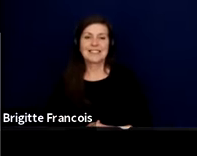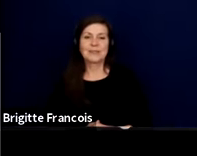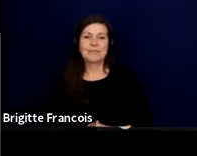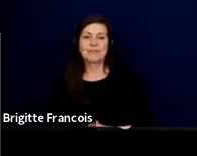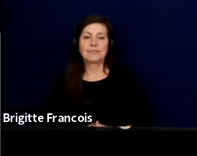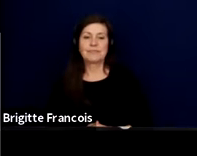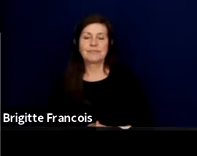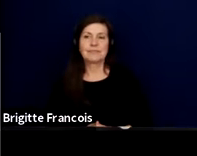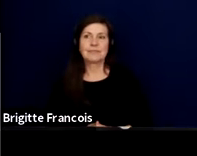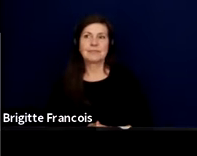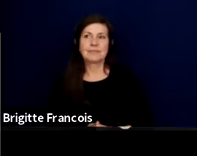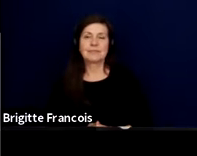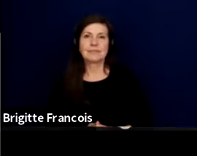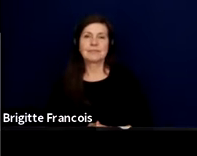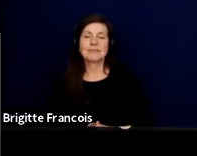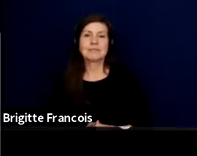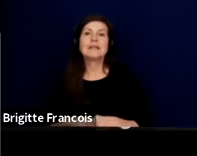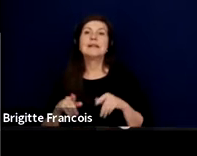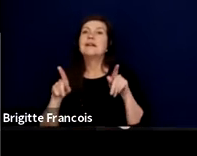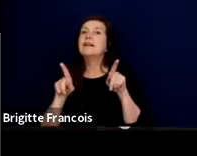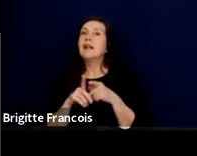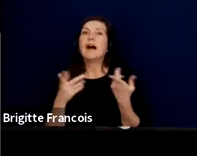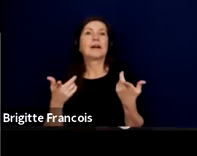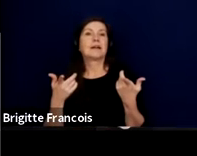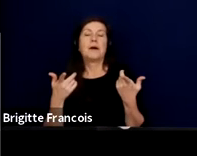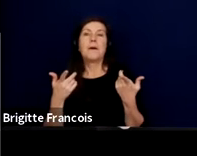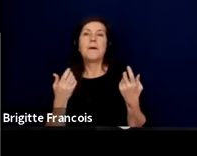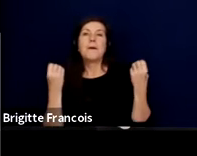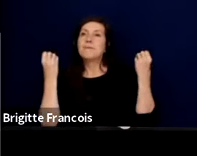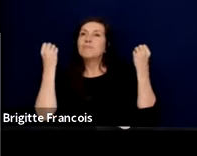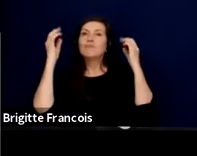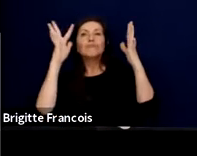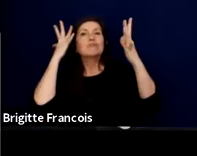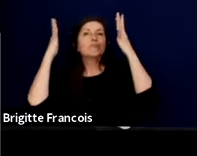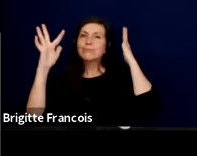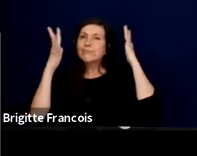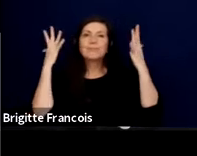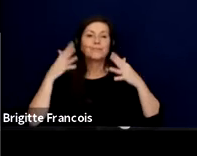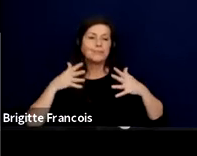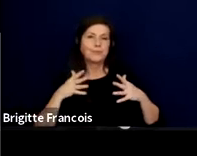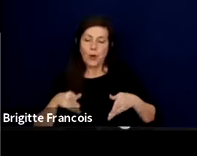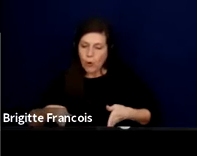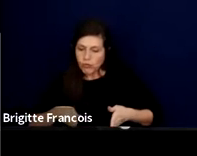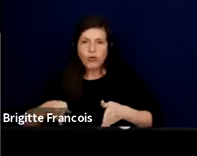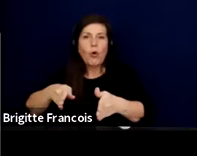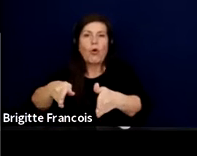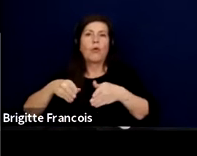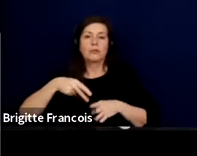But it's like with the parks, with the roads, with the buildings and things like